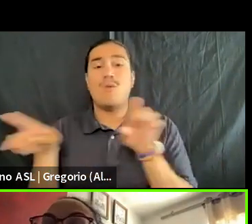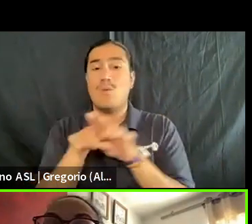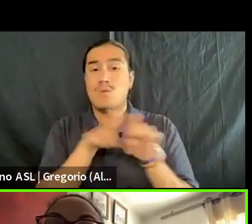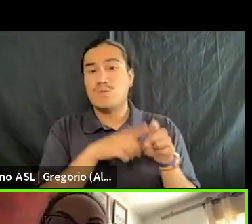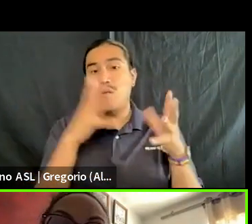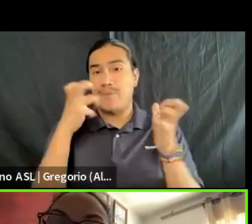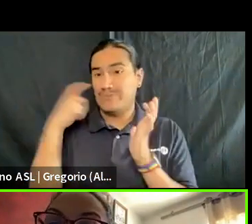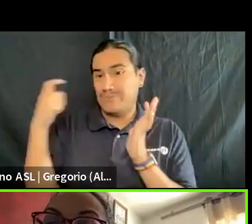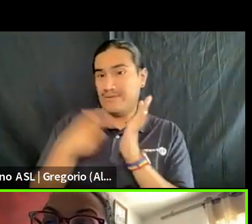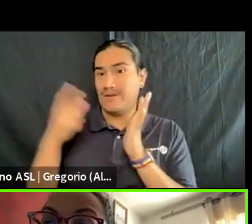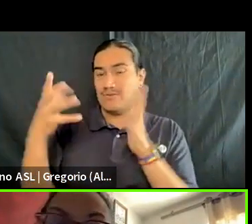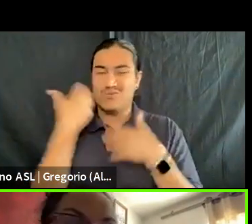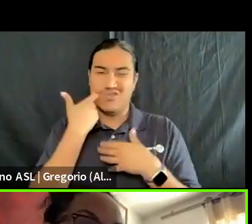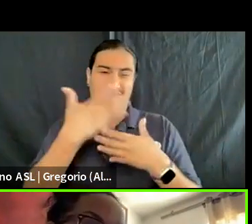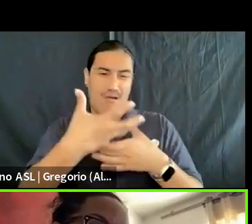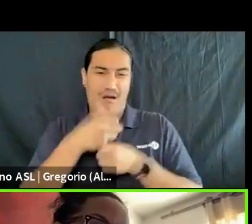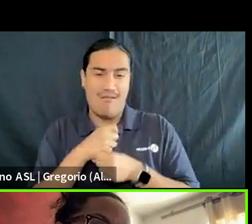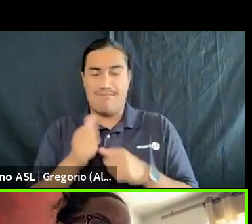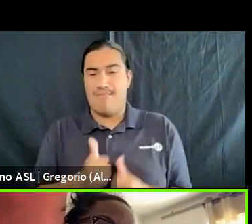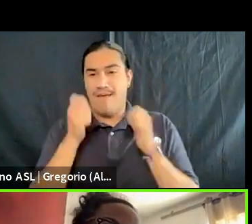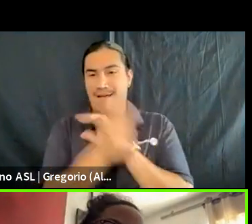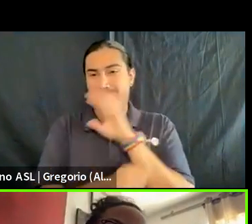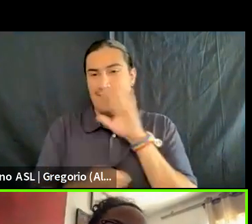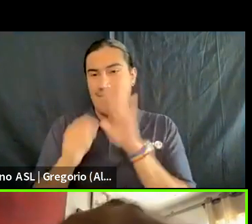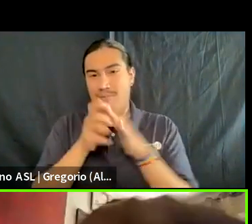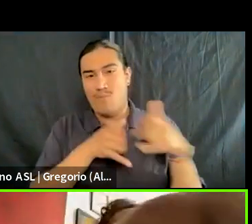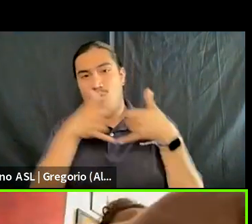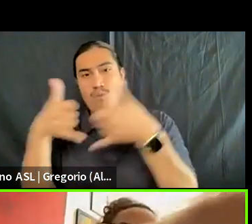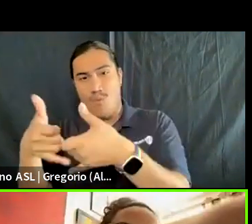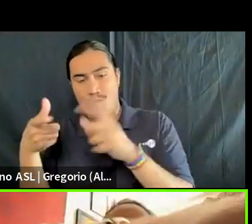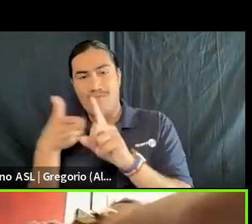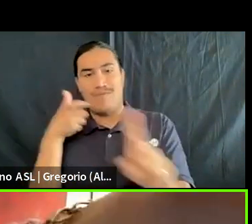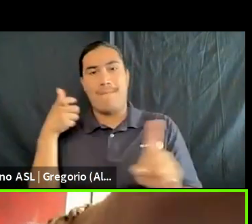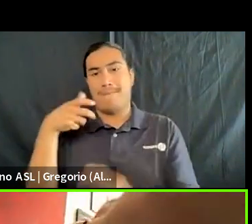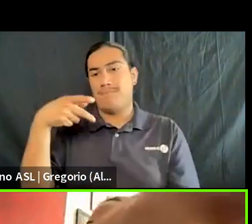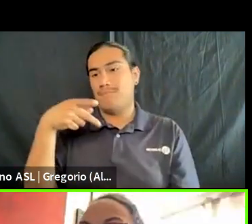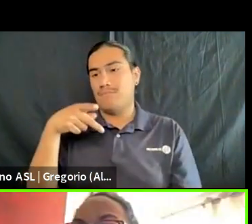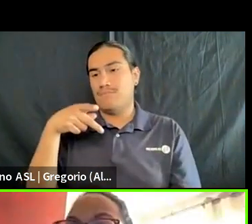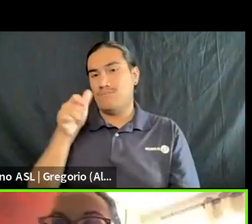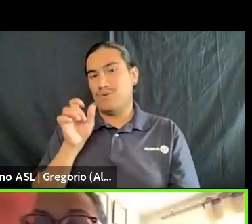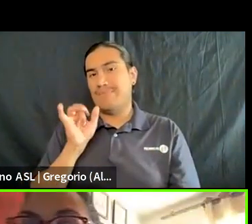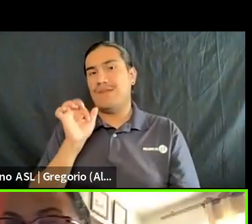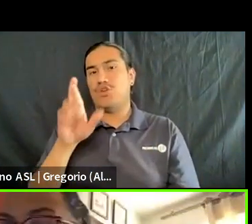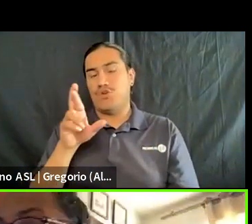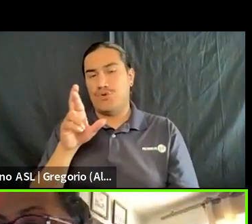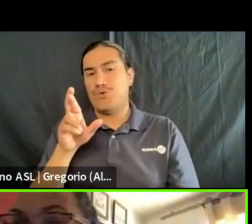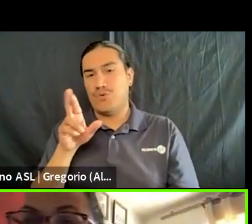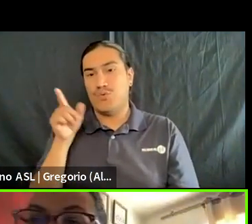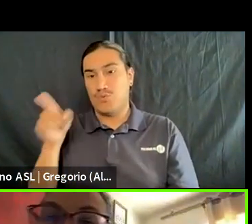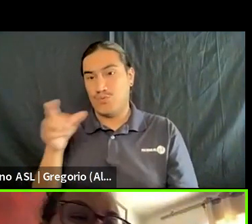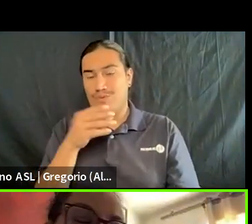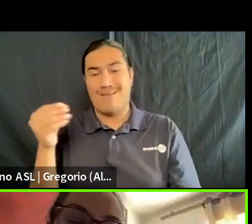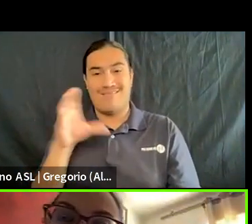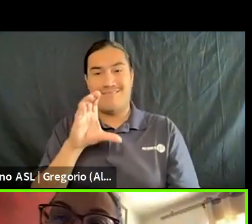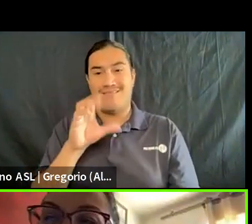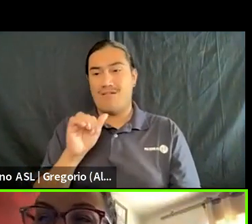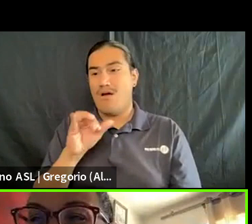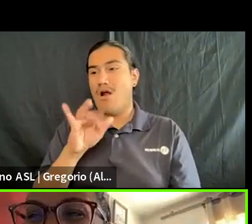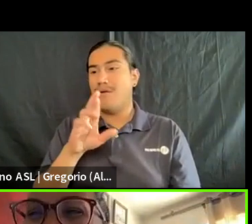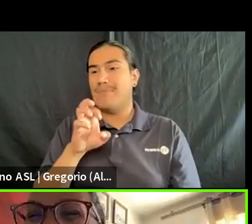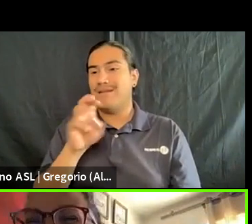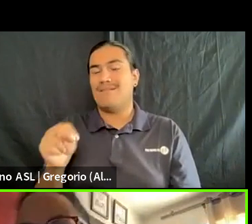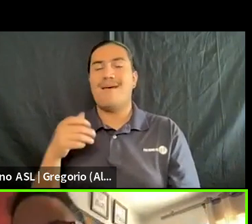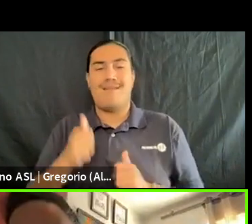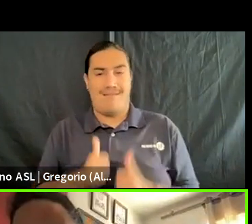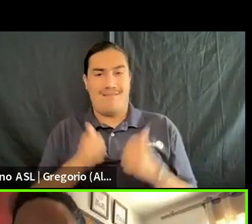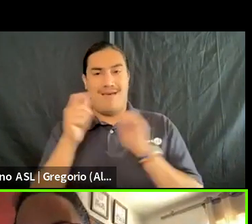a Lifetime Award from Premier Latino. You and Carmen received the Lifetime Achievement Awards.